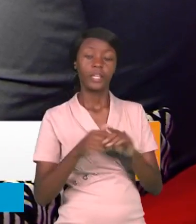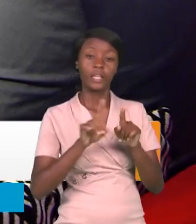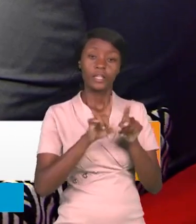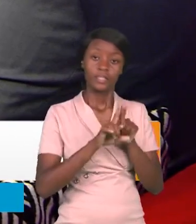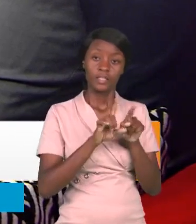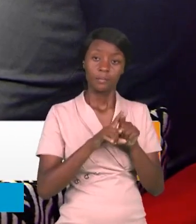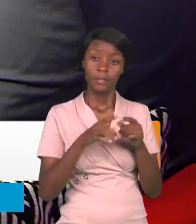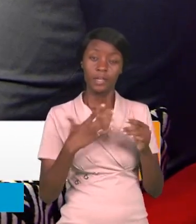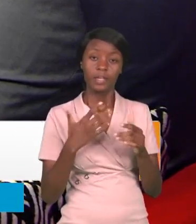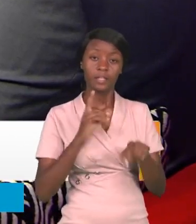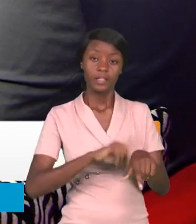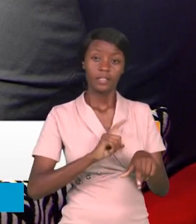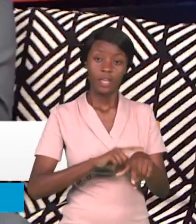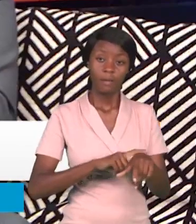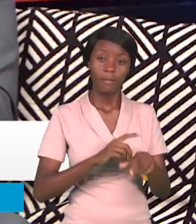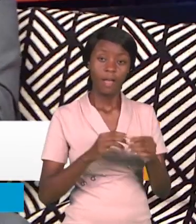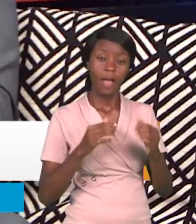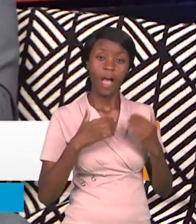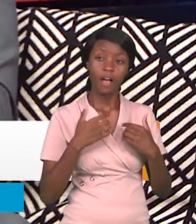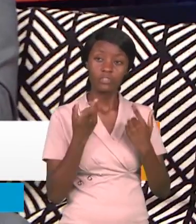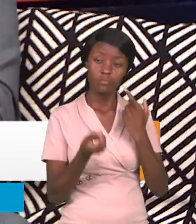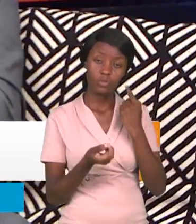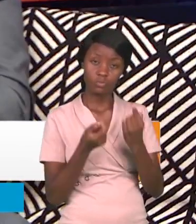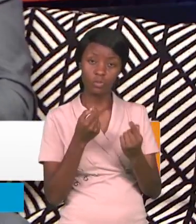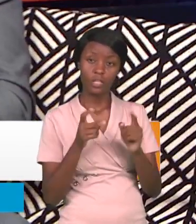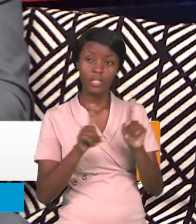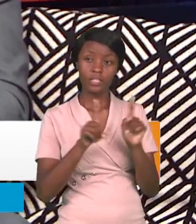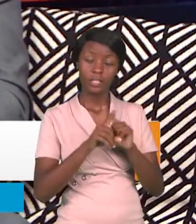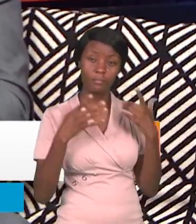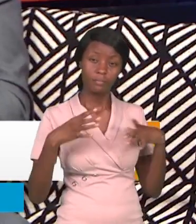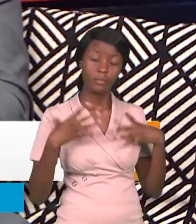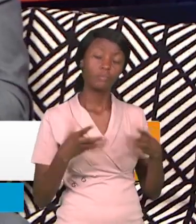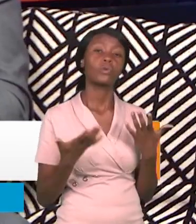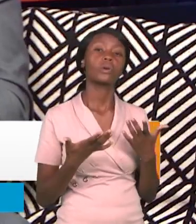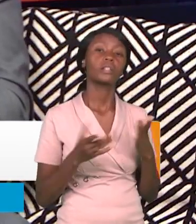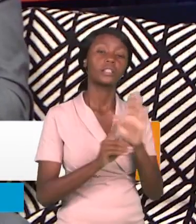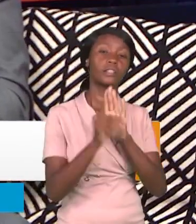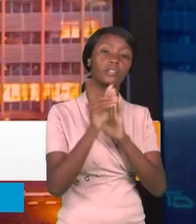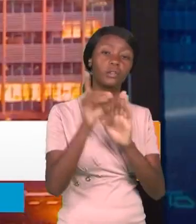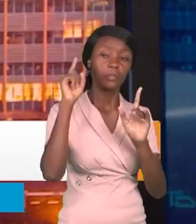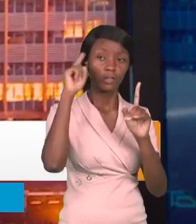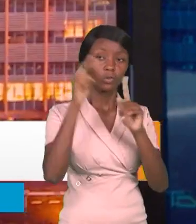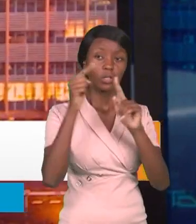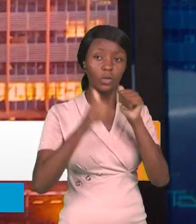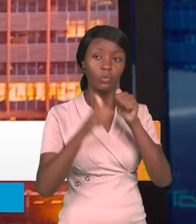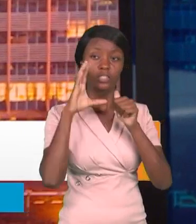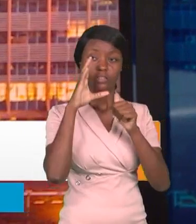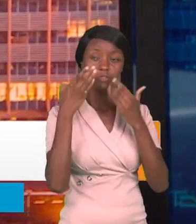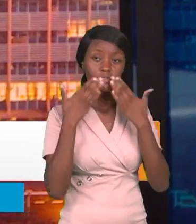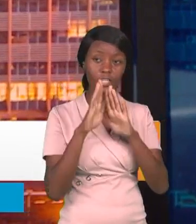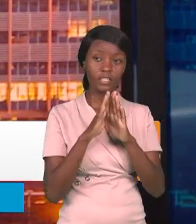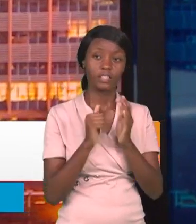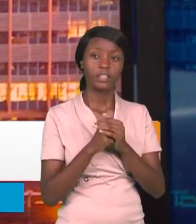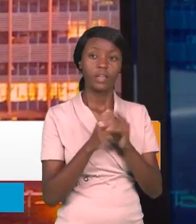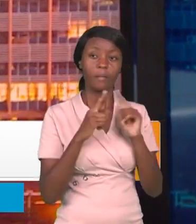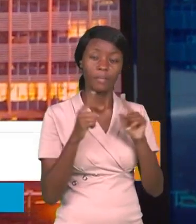had, having had a very minimal, even with the Millennium Development Goals, they came and passed and a